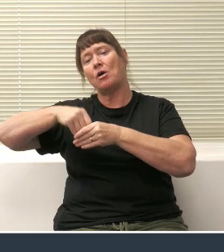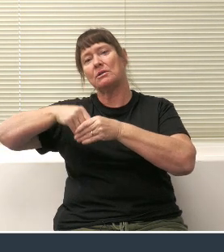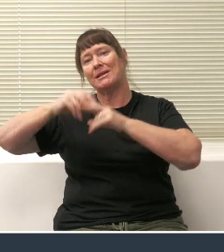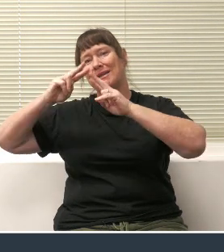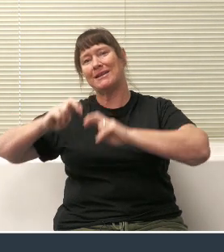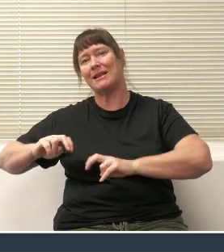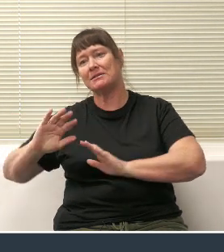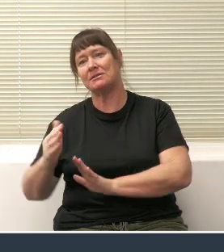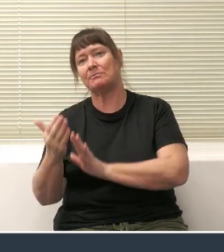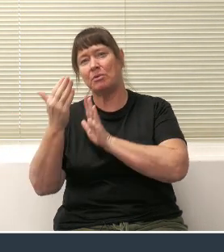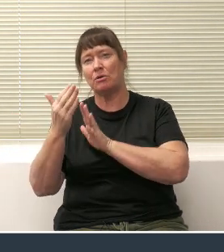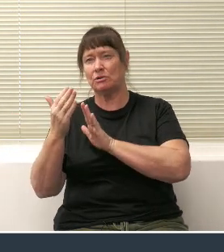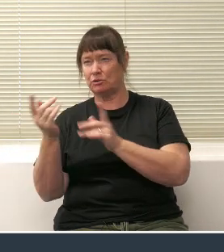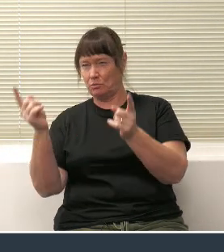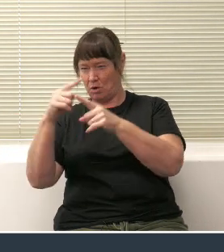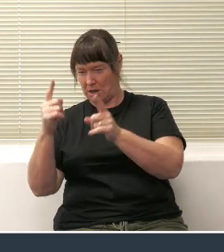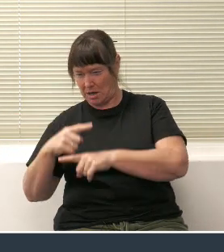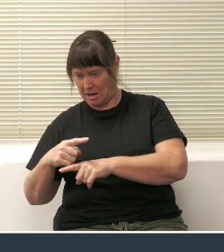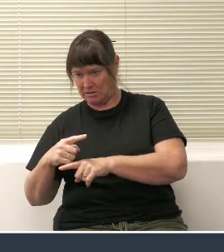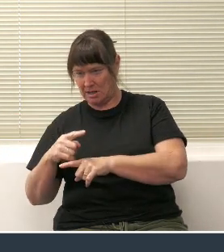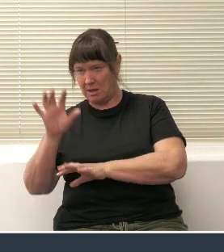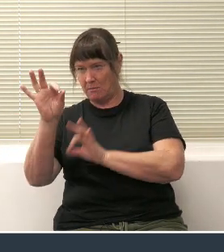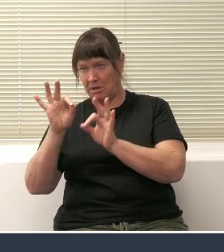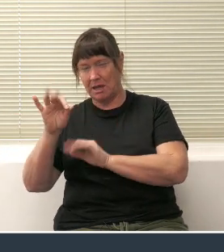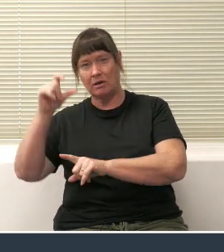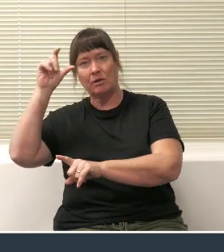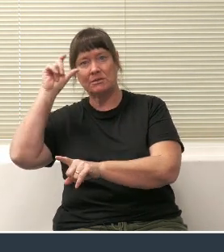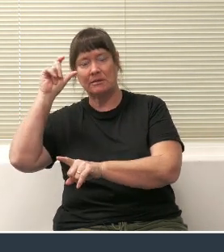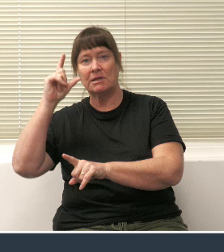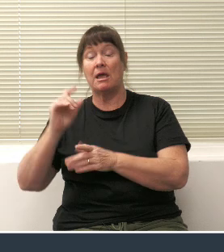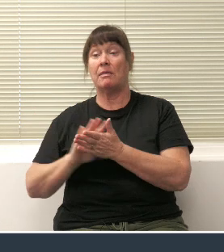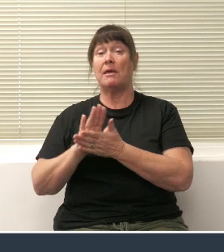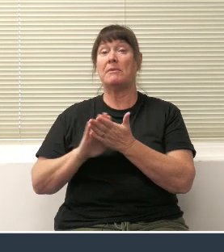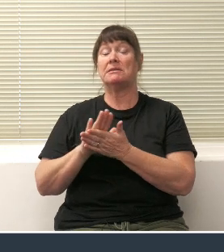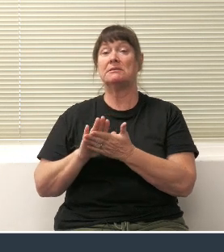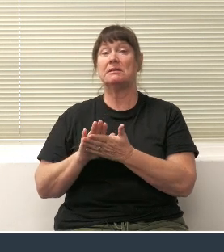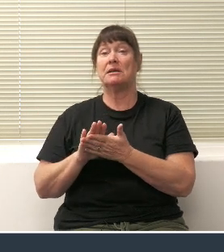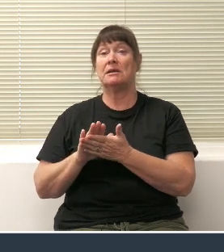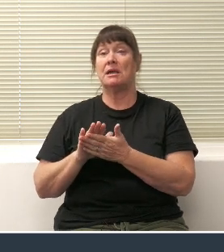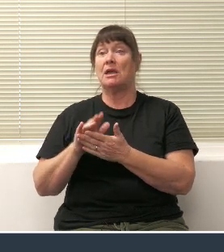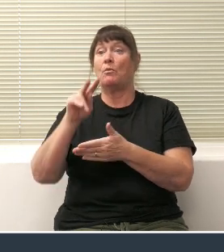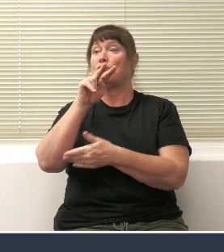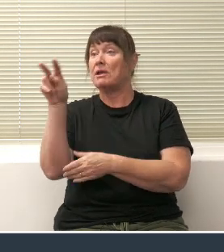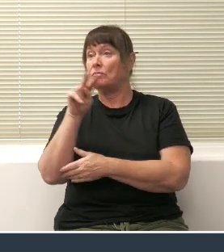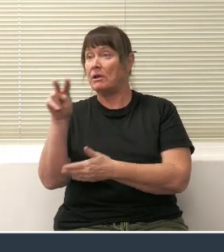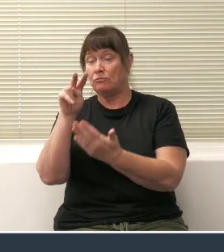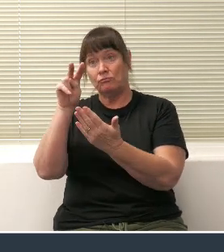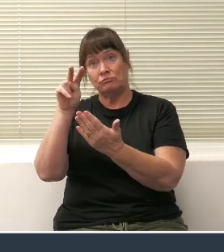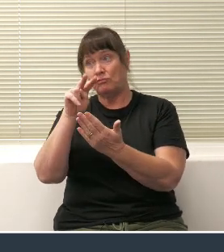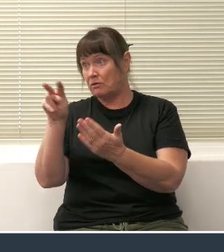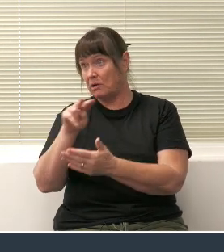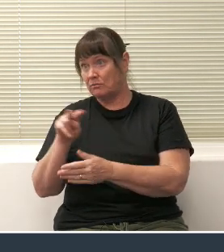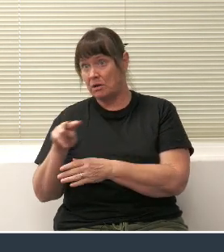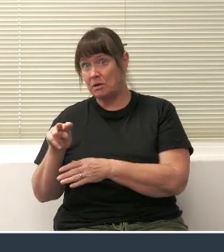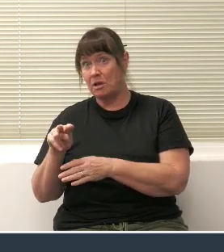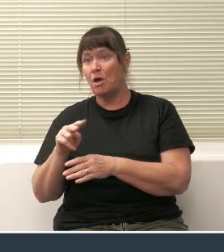to determine certain themes and concepts. Basically what this means is that we go into reading every single response with